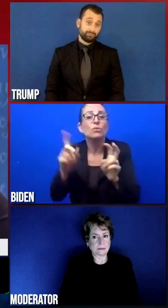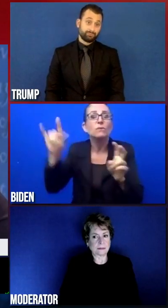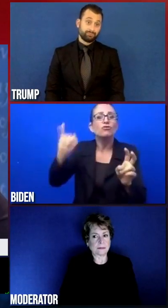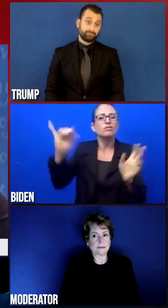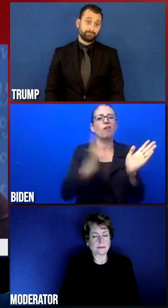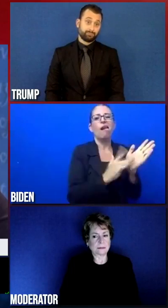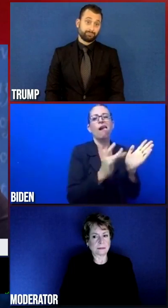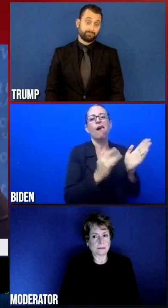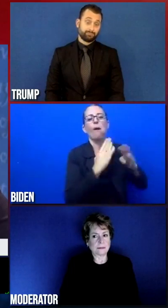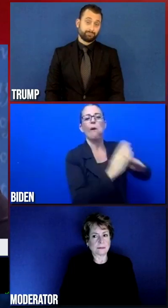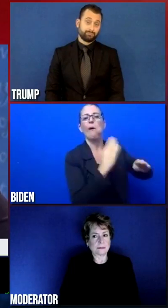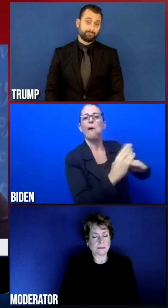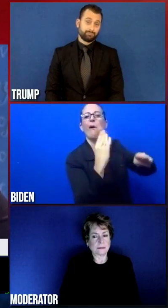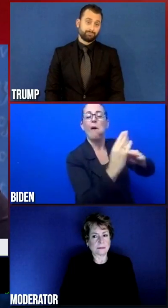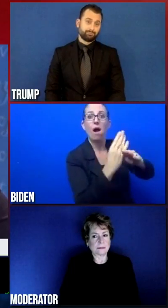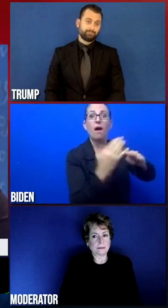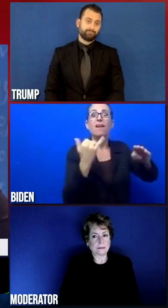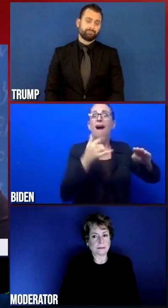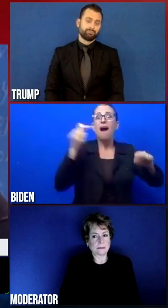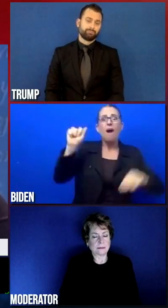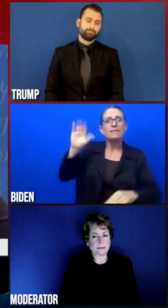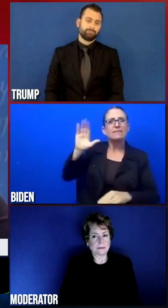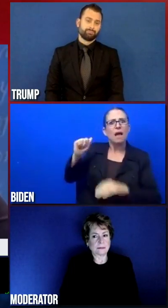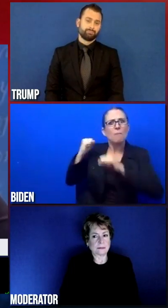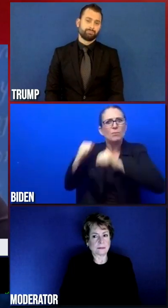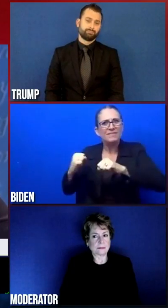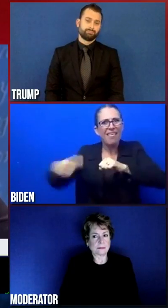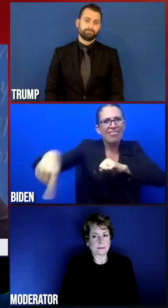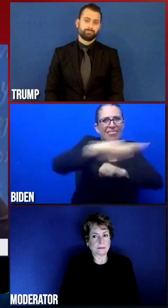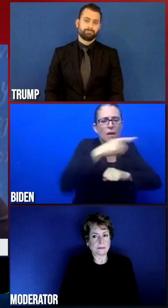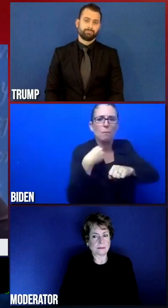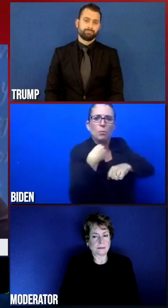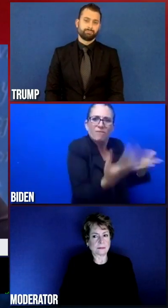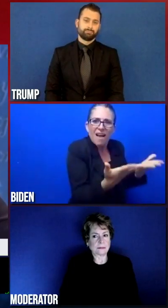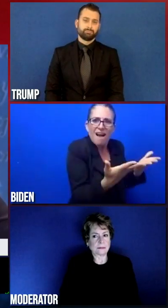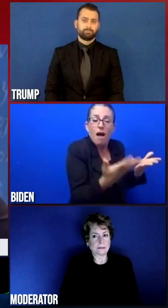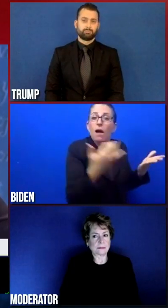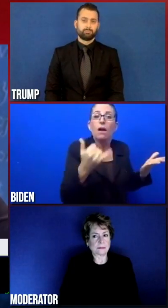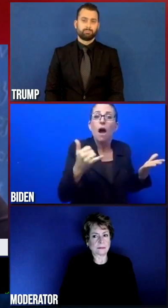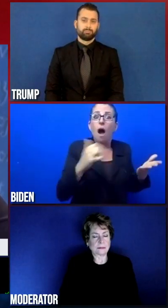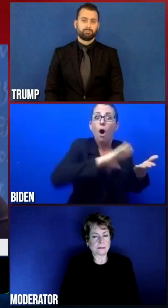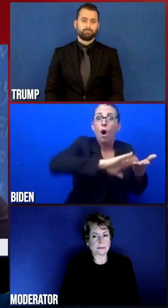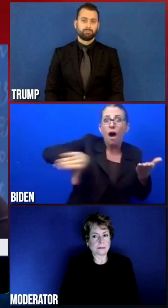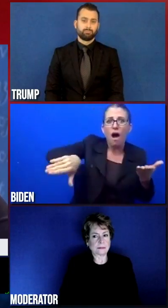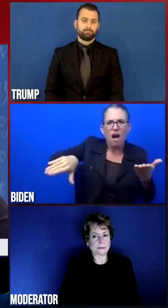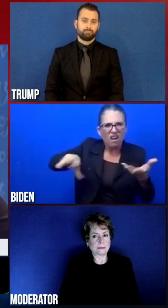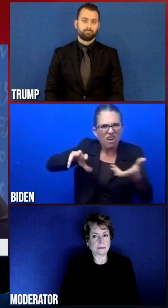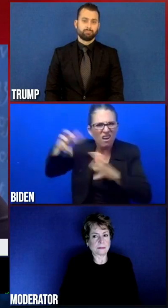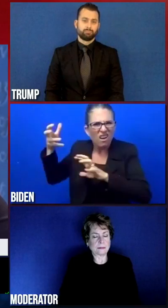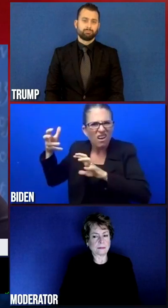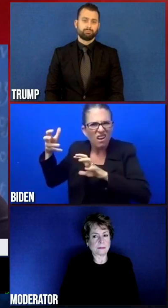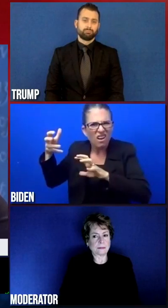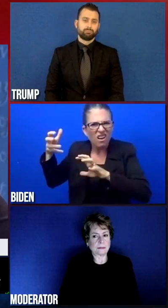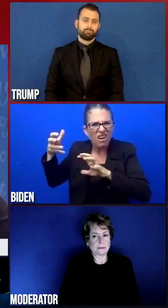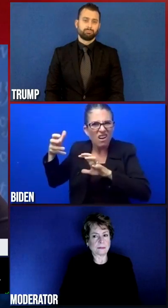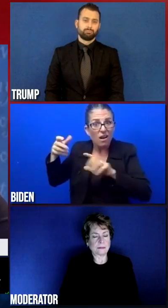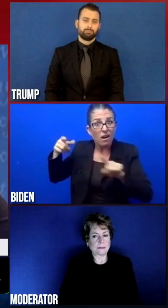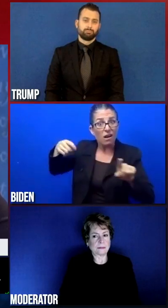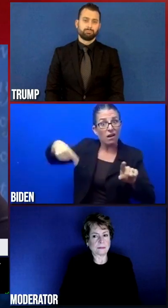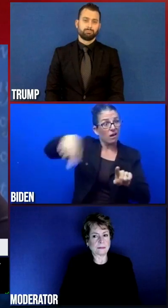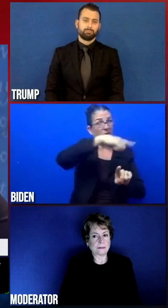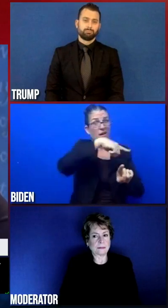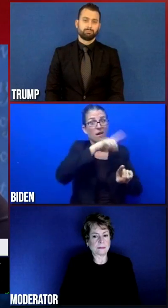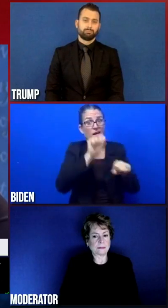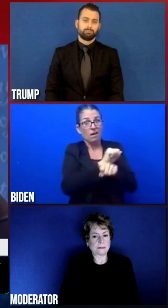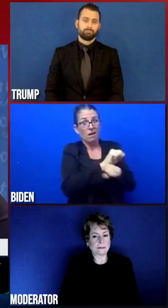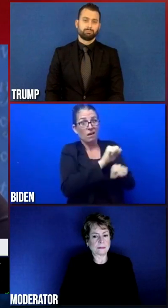before this election. If he wins the election and the Senate is Democrat or Republican, then he goes forward. If not, we should wait